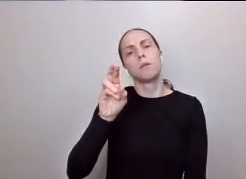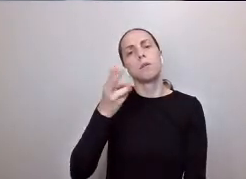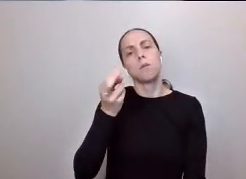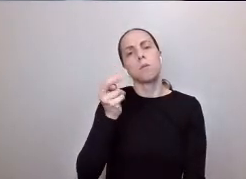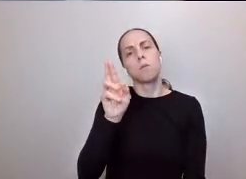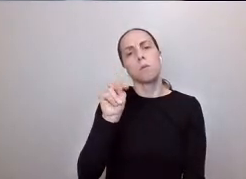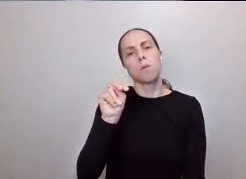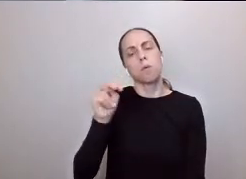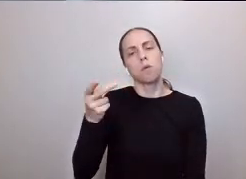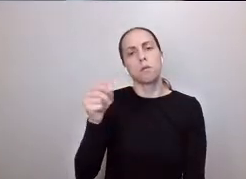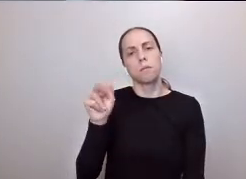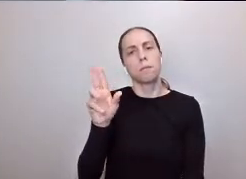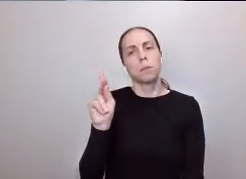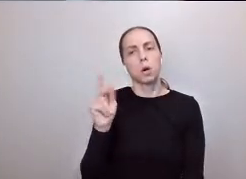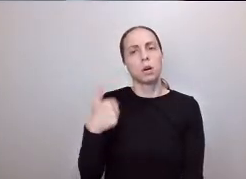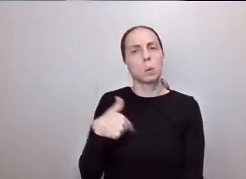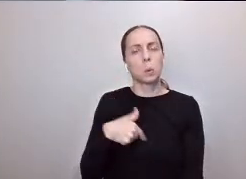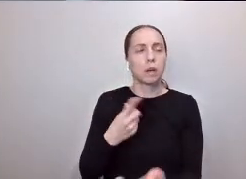year-long